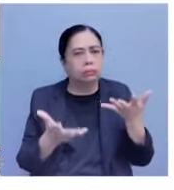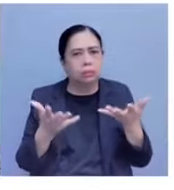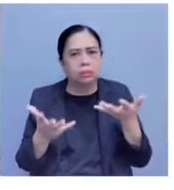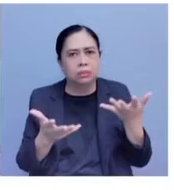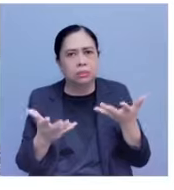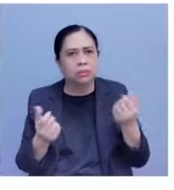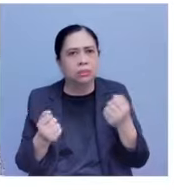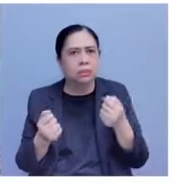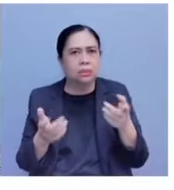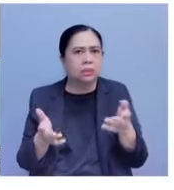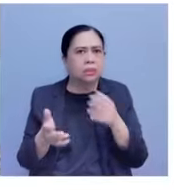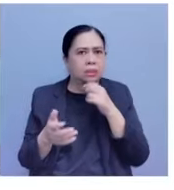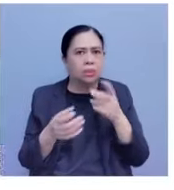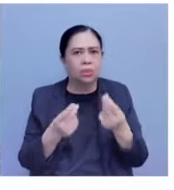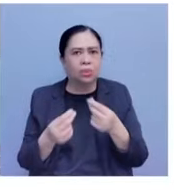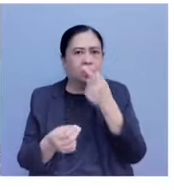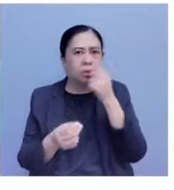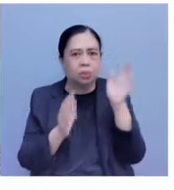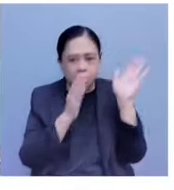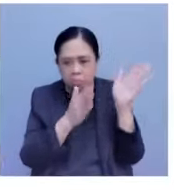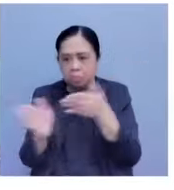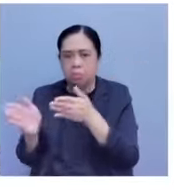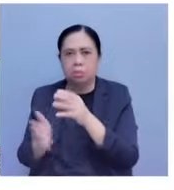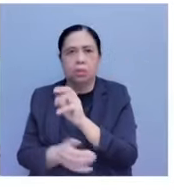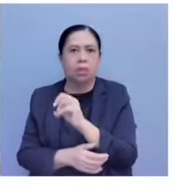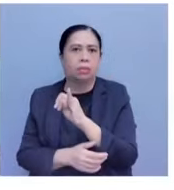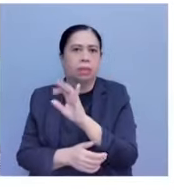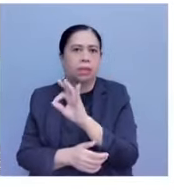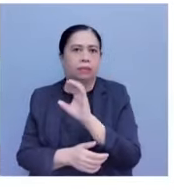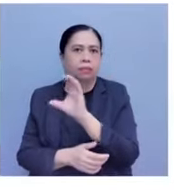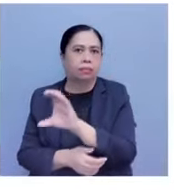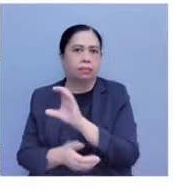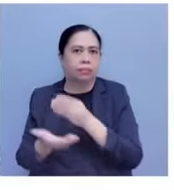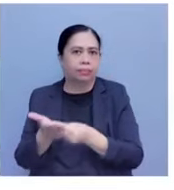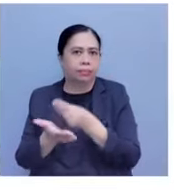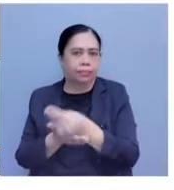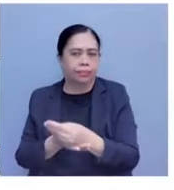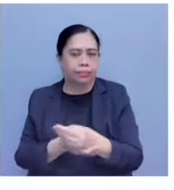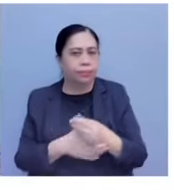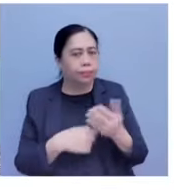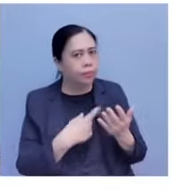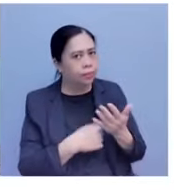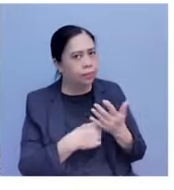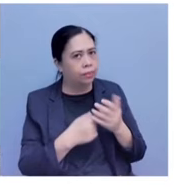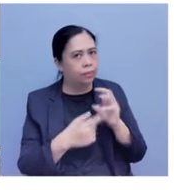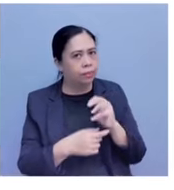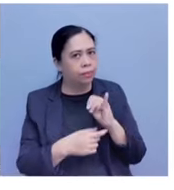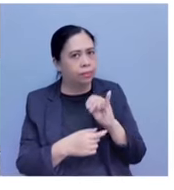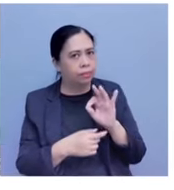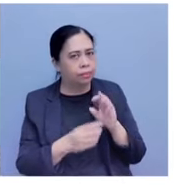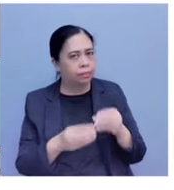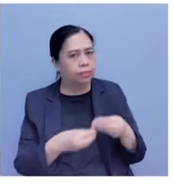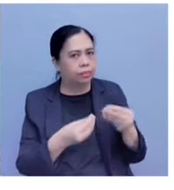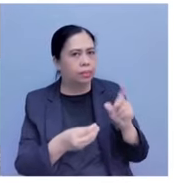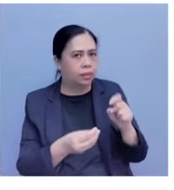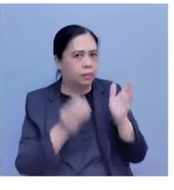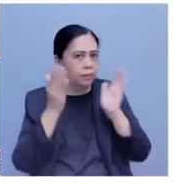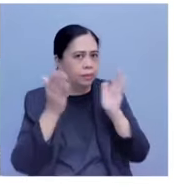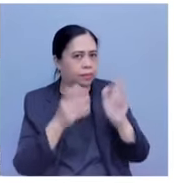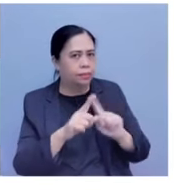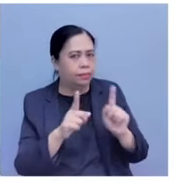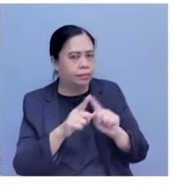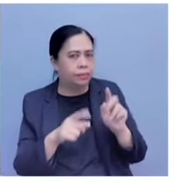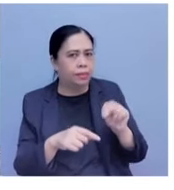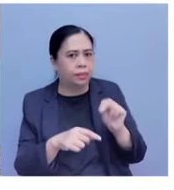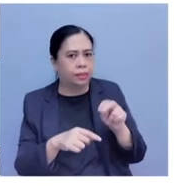in the interest of this Maharlika Investment Corporation. Well, talking about the funds that should have gone to social services and all the other things that are needed